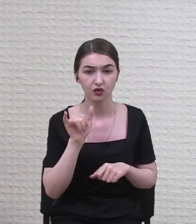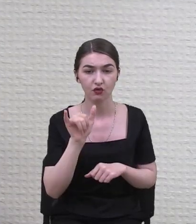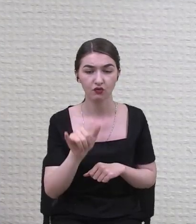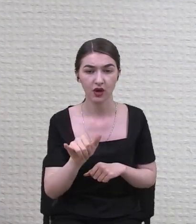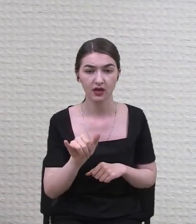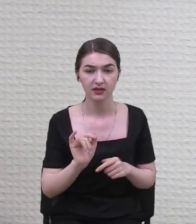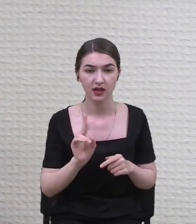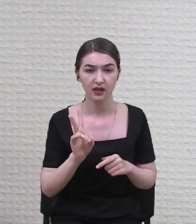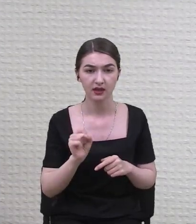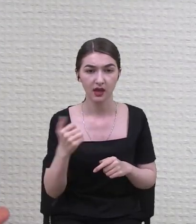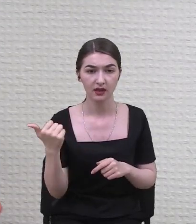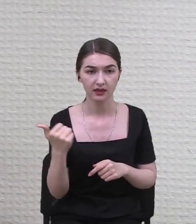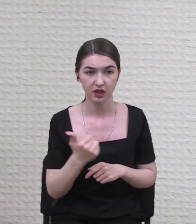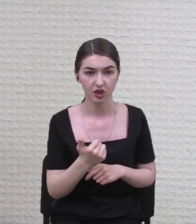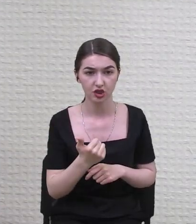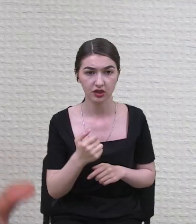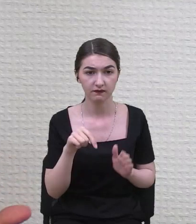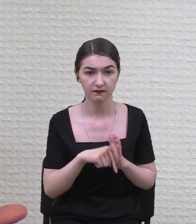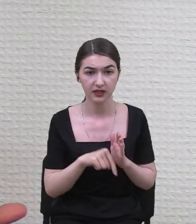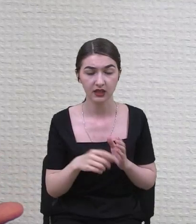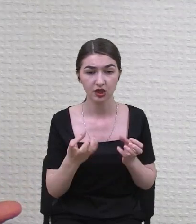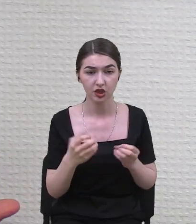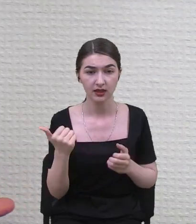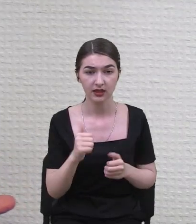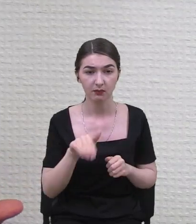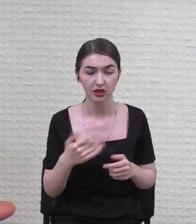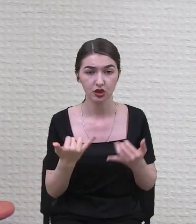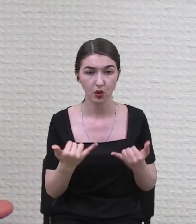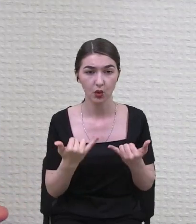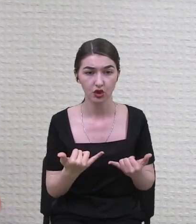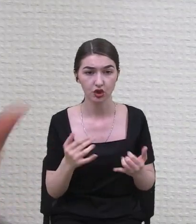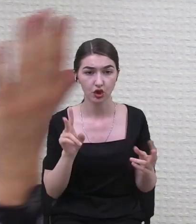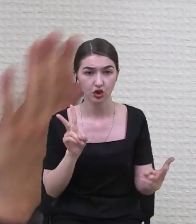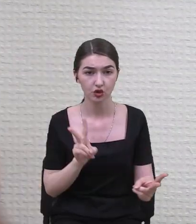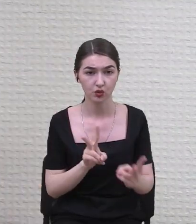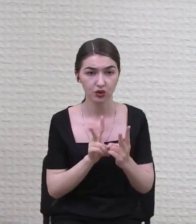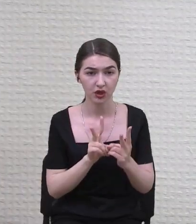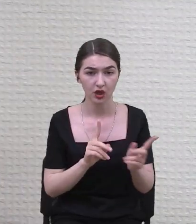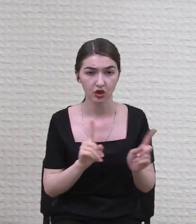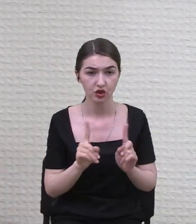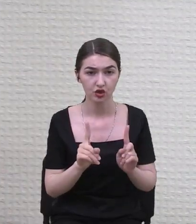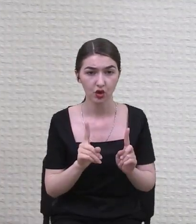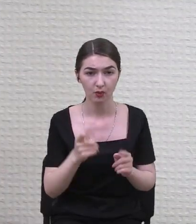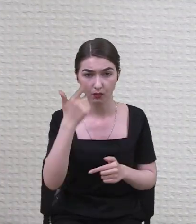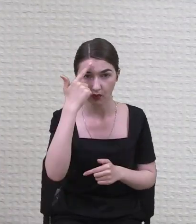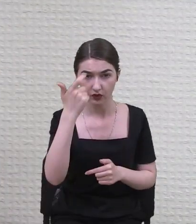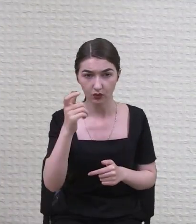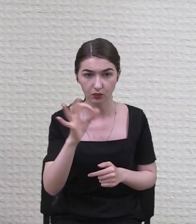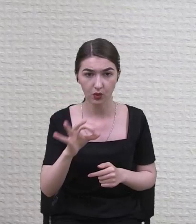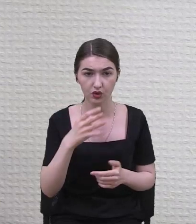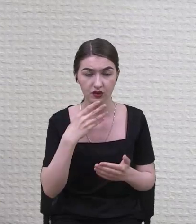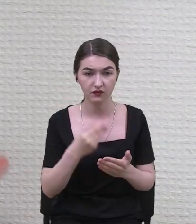today to send in your challenges, to prioritize the ones that we've discussed, including the new ones that will be added